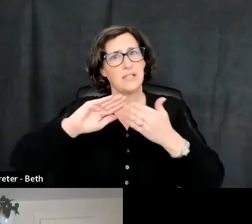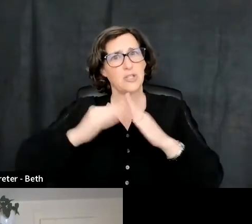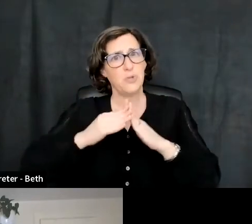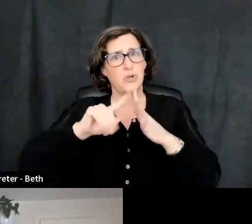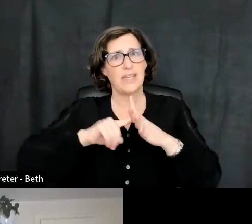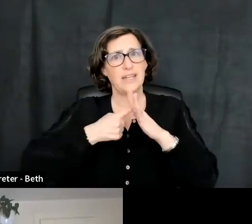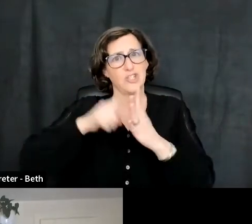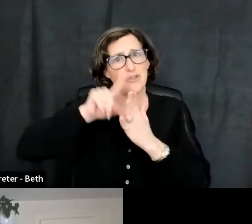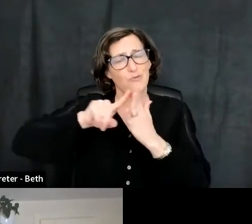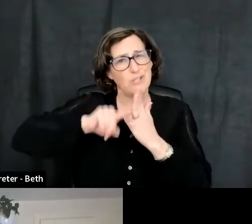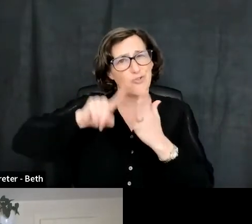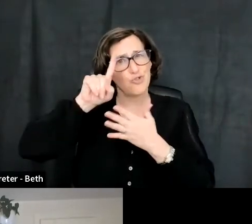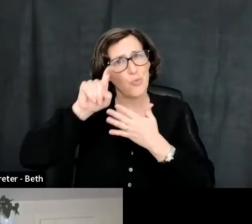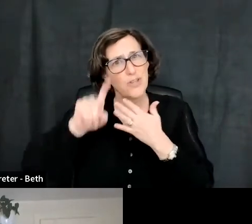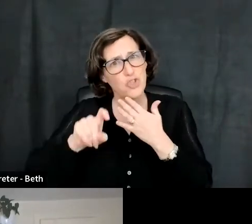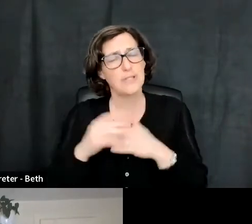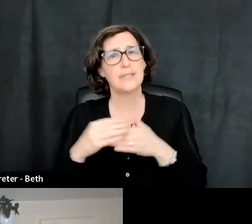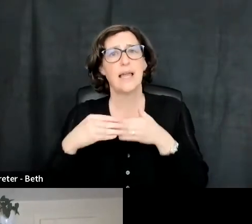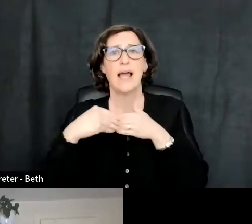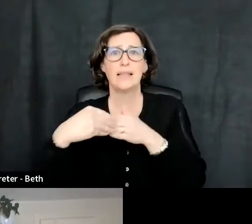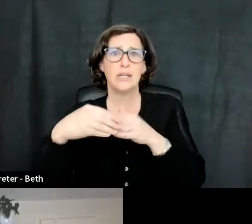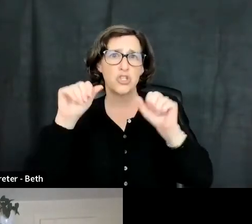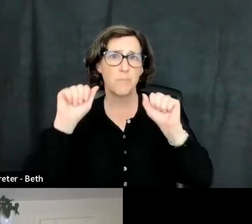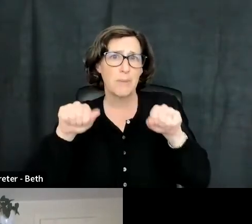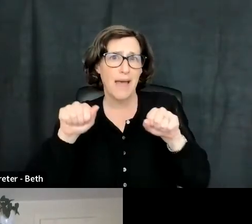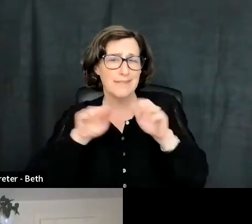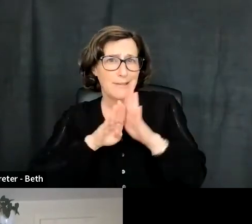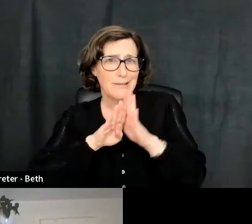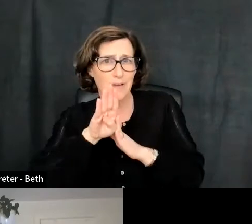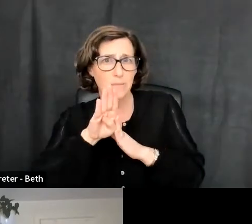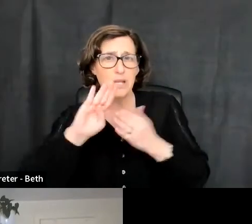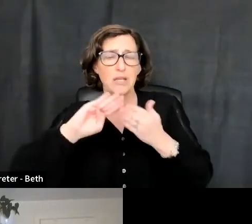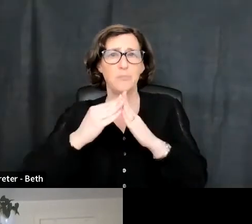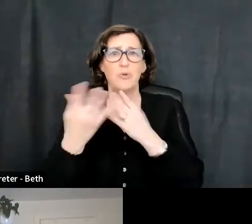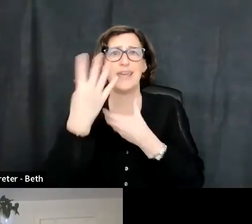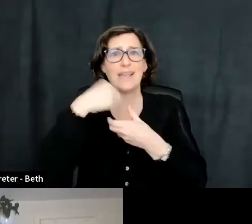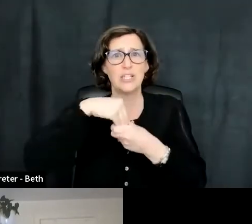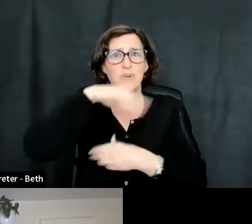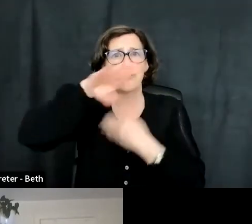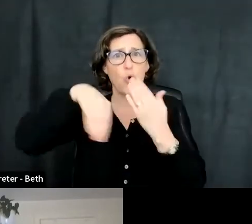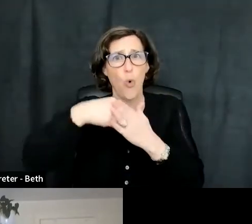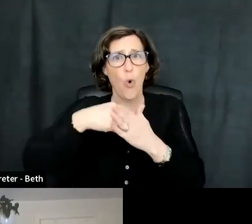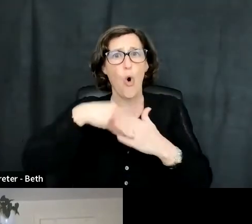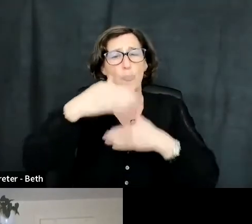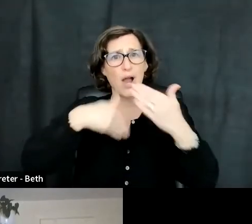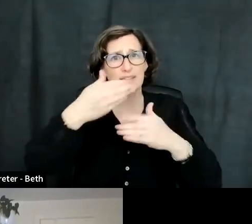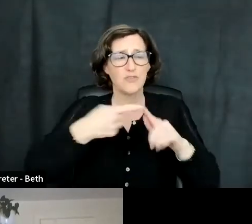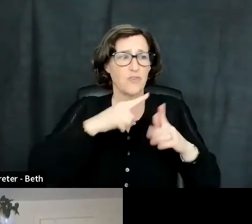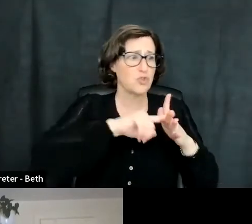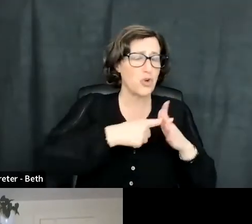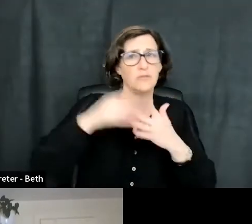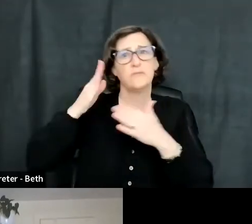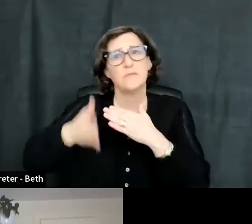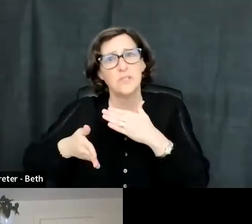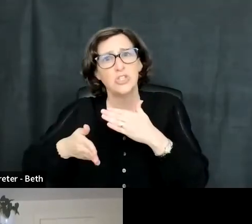research questions, leadership capacity development, community engagement over the entirety of the process, and importantly,